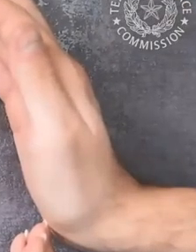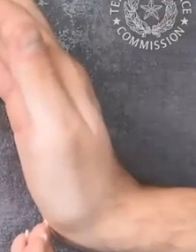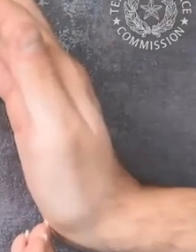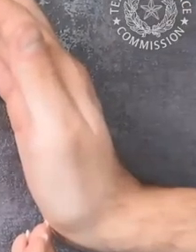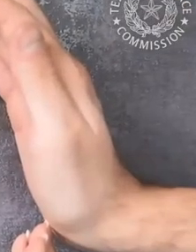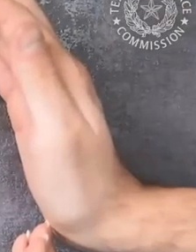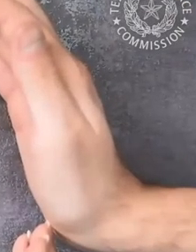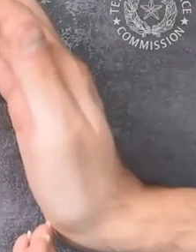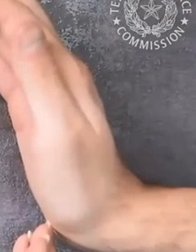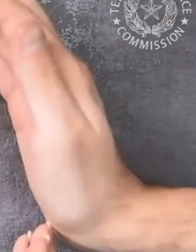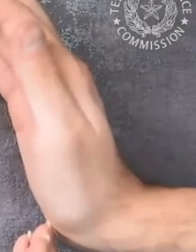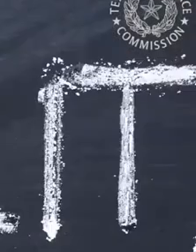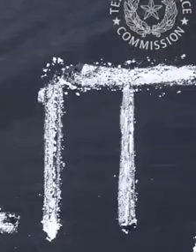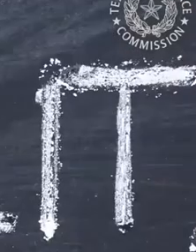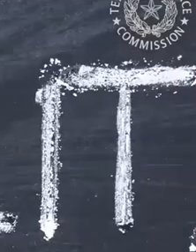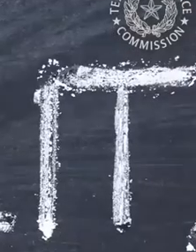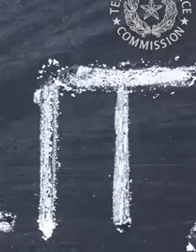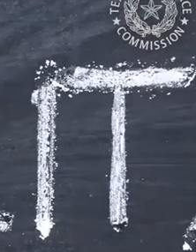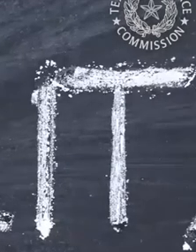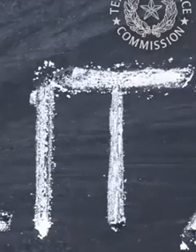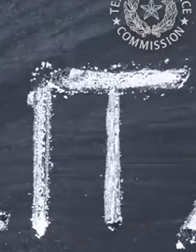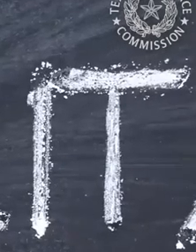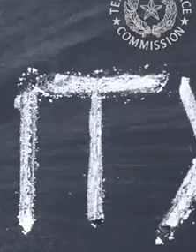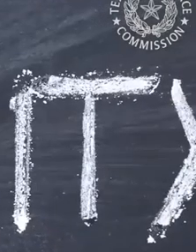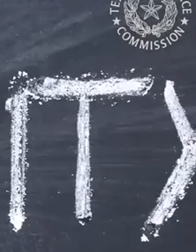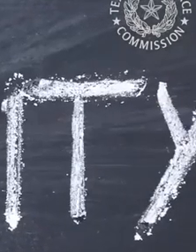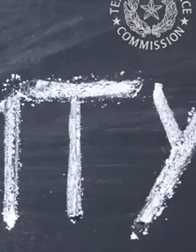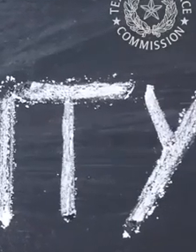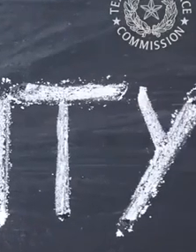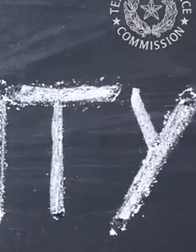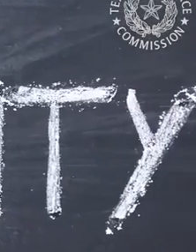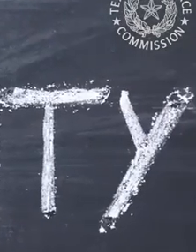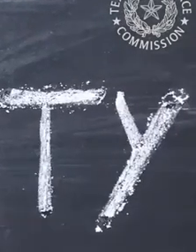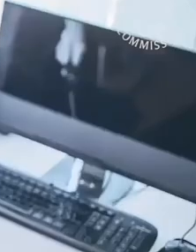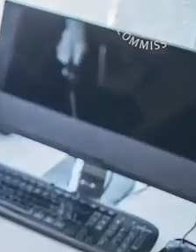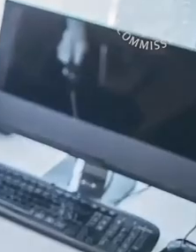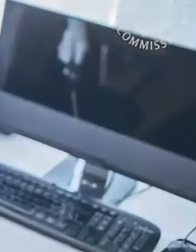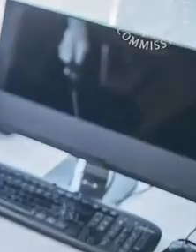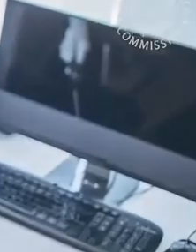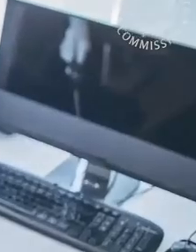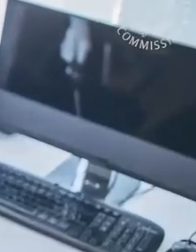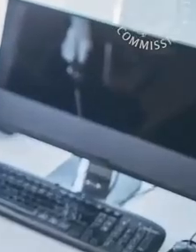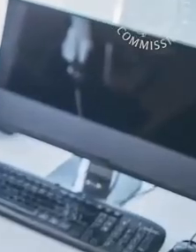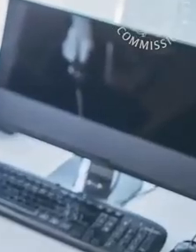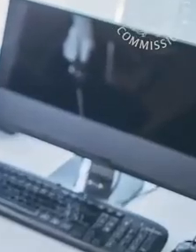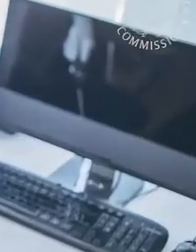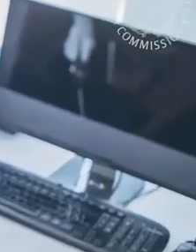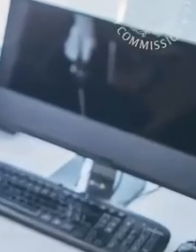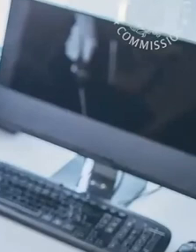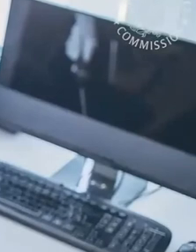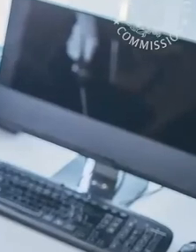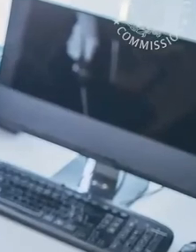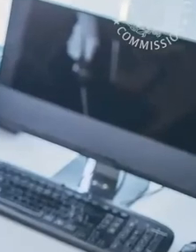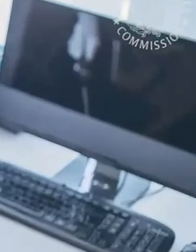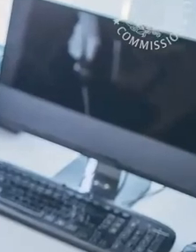to increasing inclusion and employment opportunities for people with disabilities. As the COVID-19 pandemic has forced us